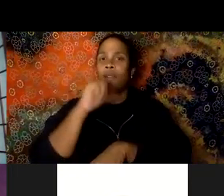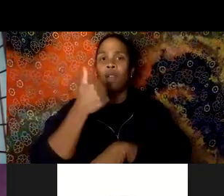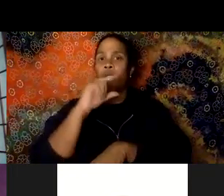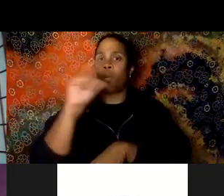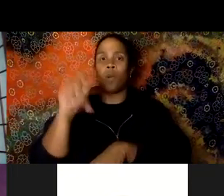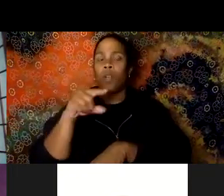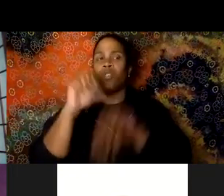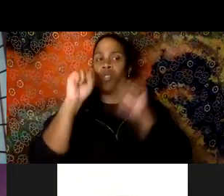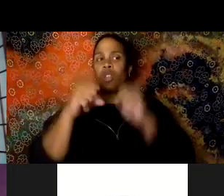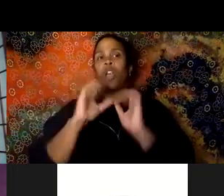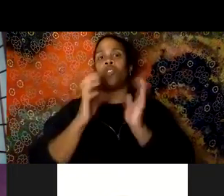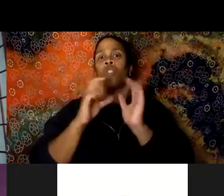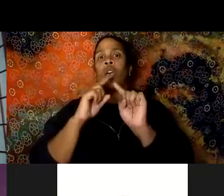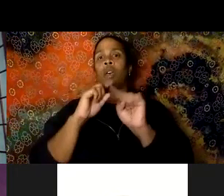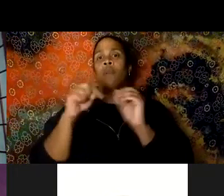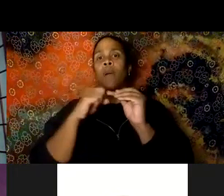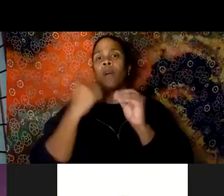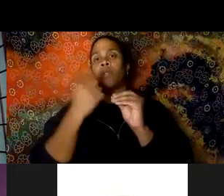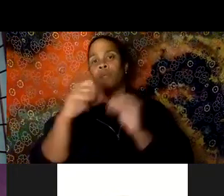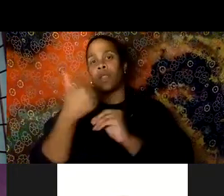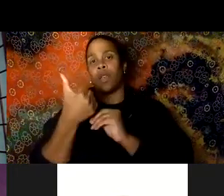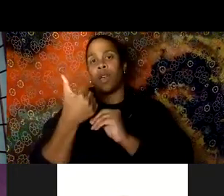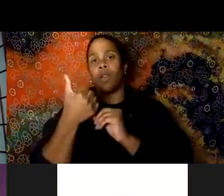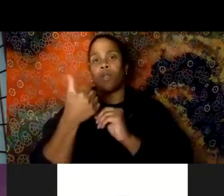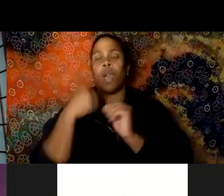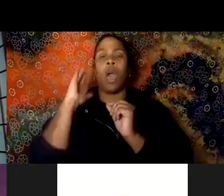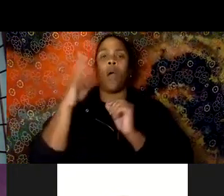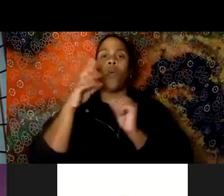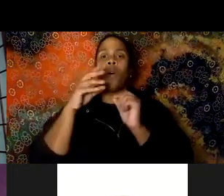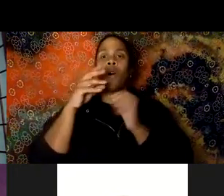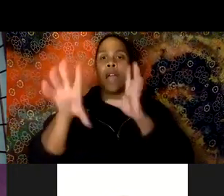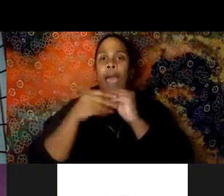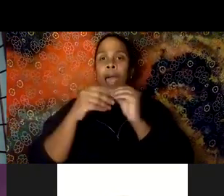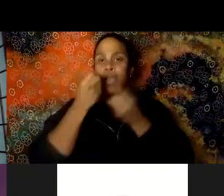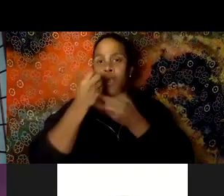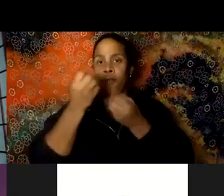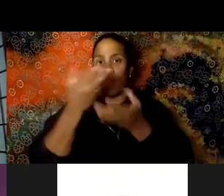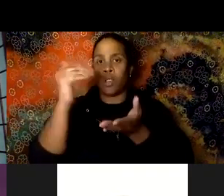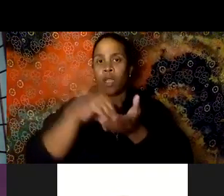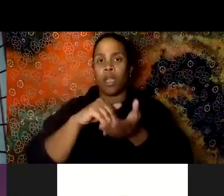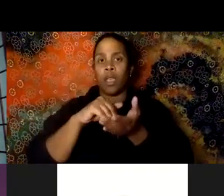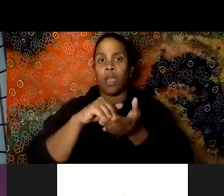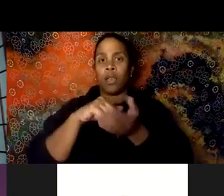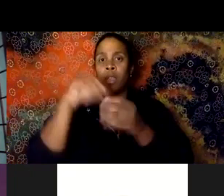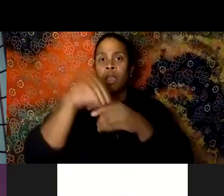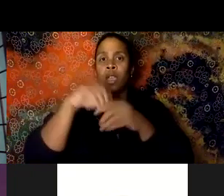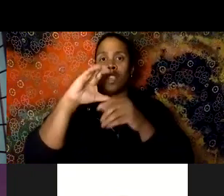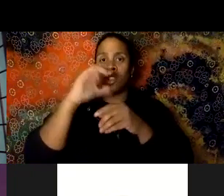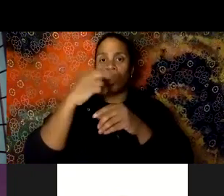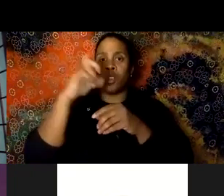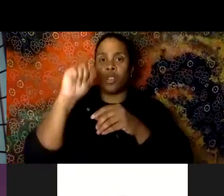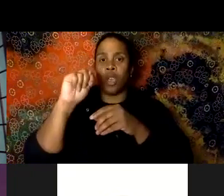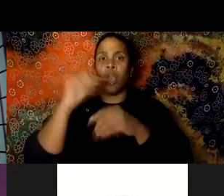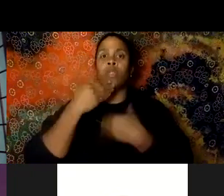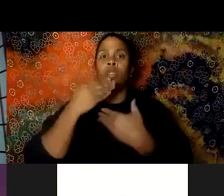to chat about. And I'll put the information in the chat again about asking a question. And thank you so